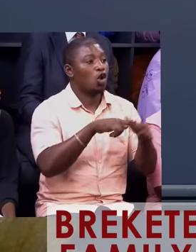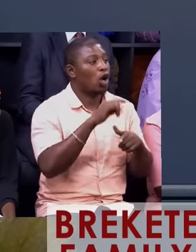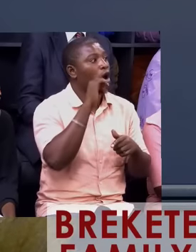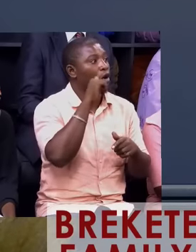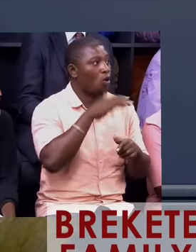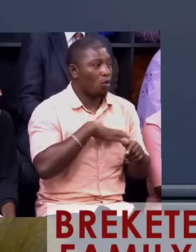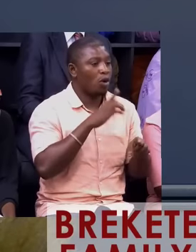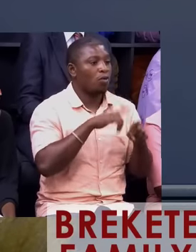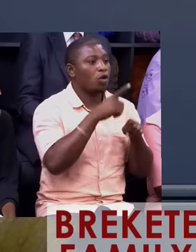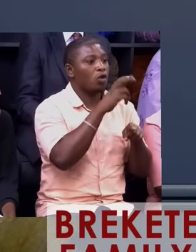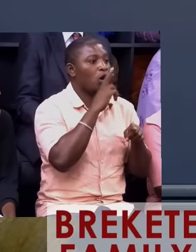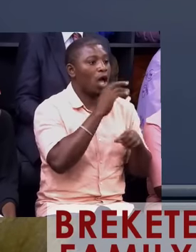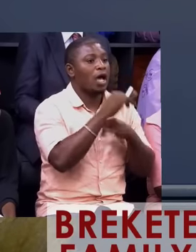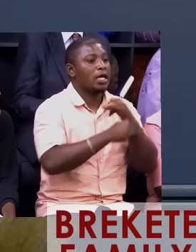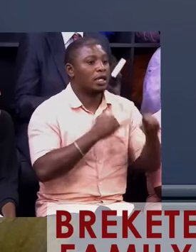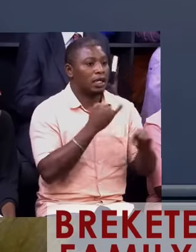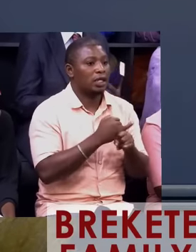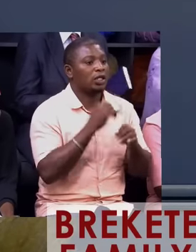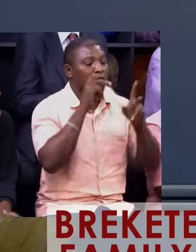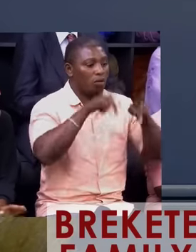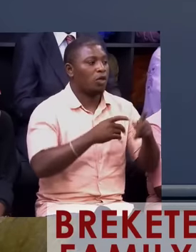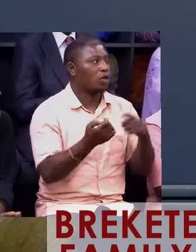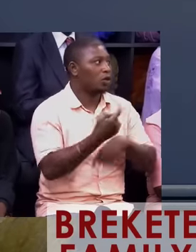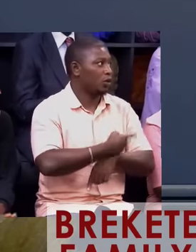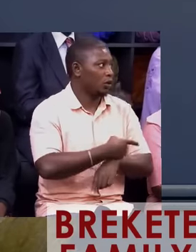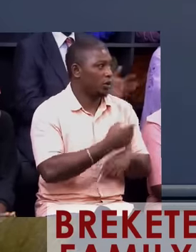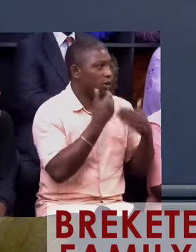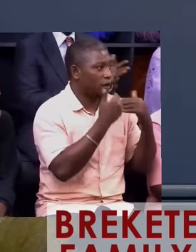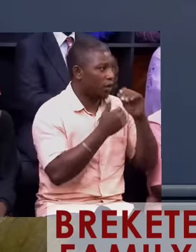an international person today thank